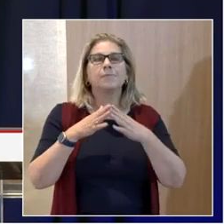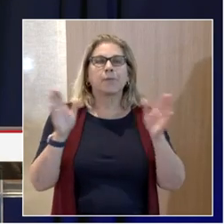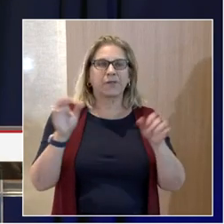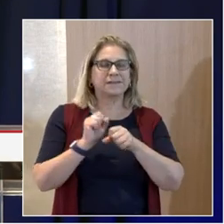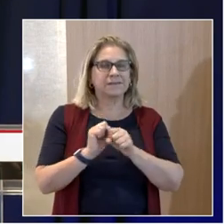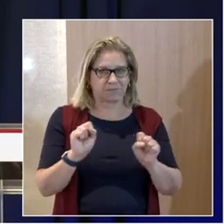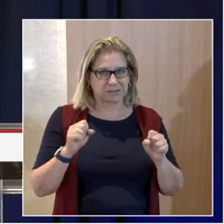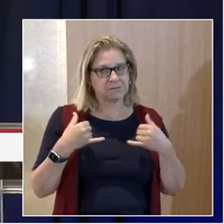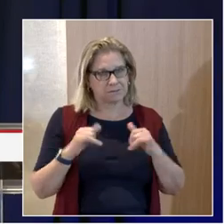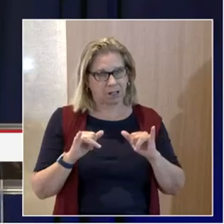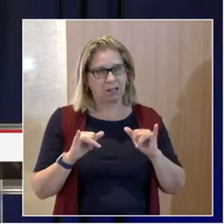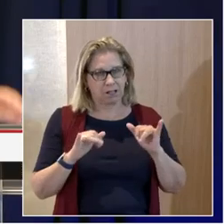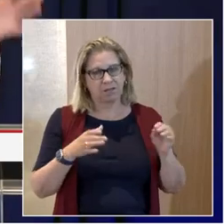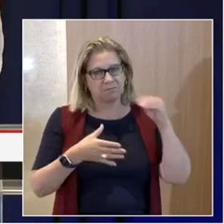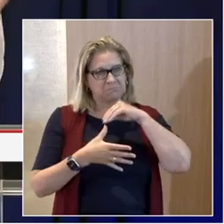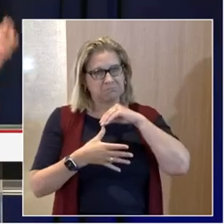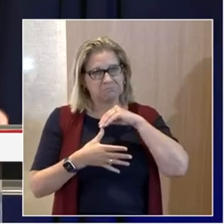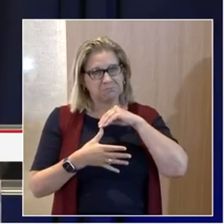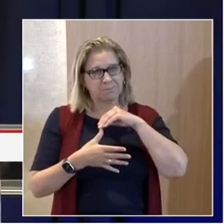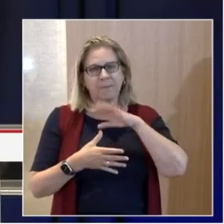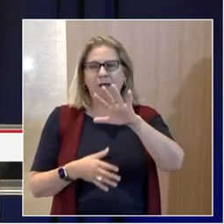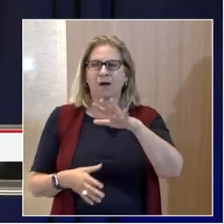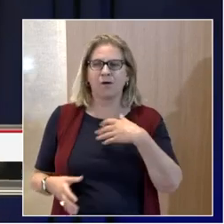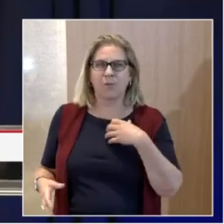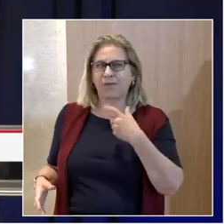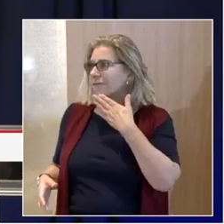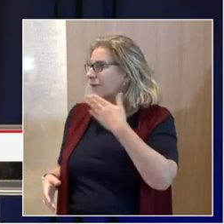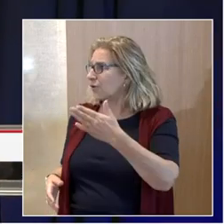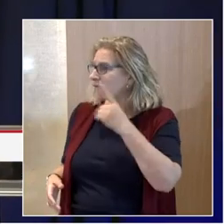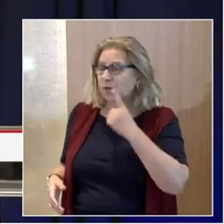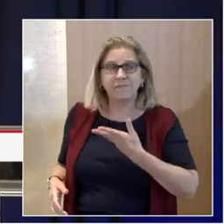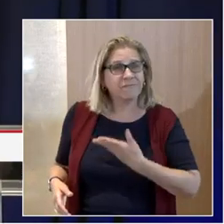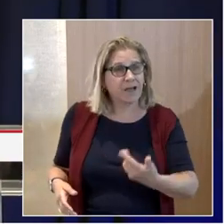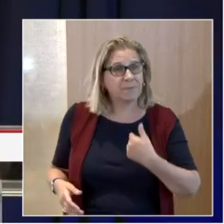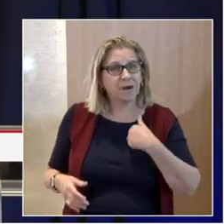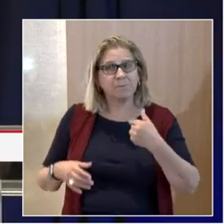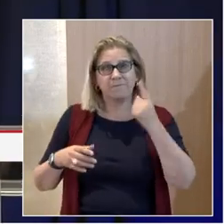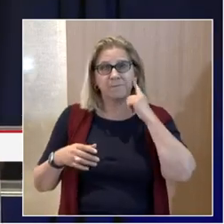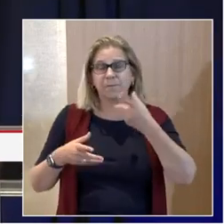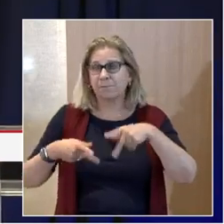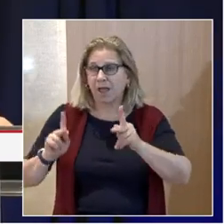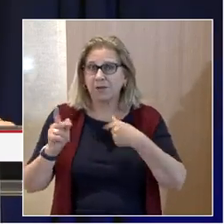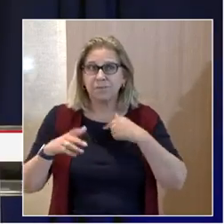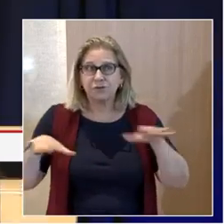me. Thanks for your leadership. And thank you all for participating in this ongoing conversation.